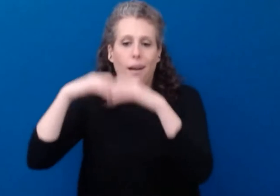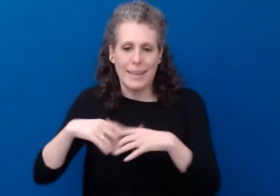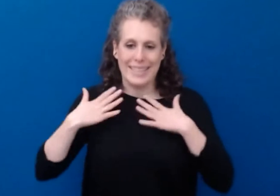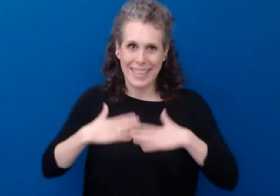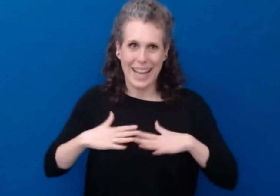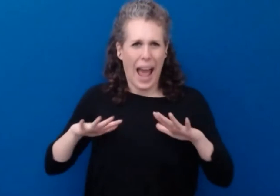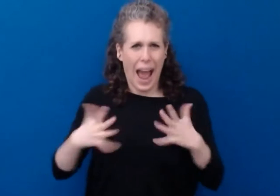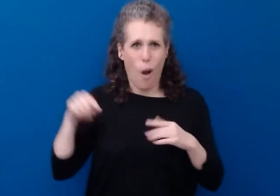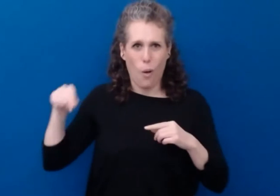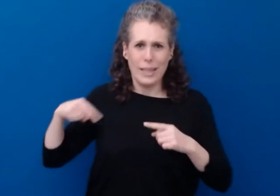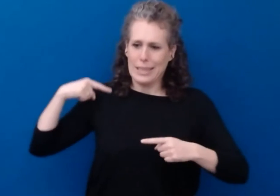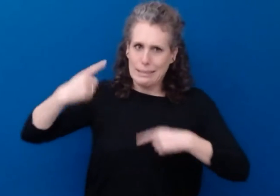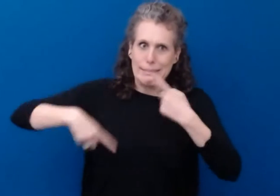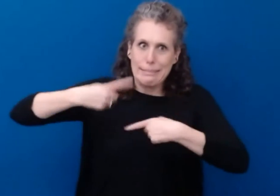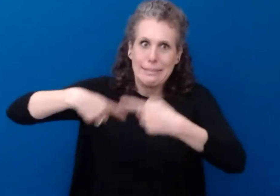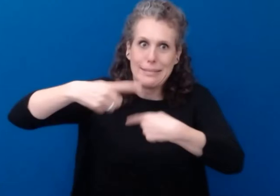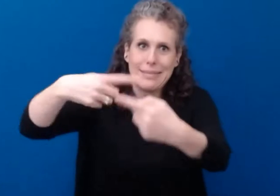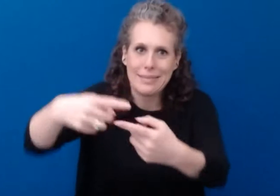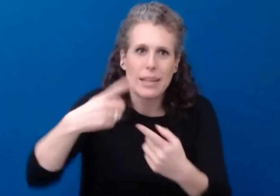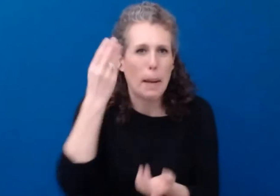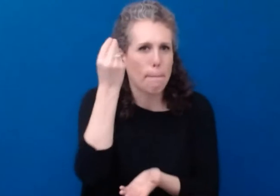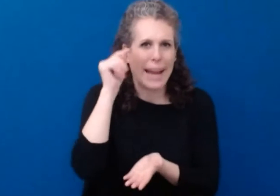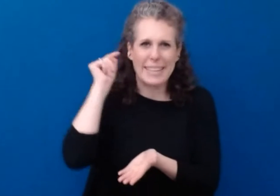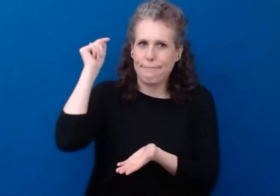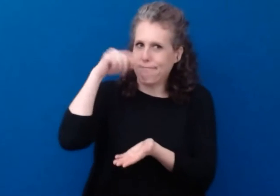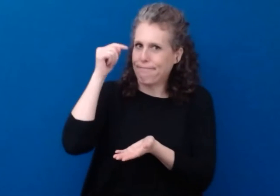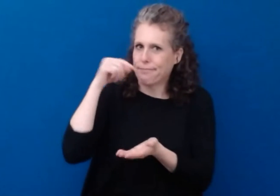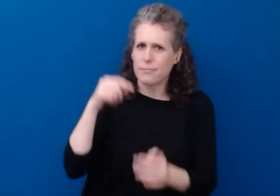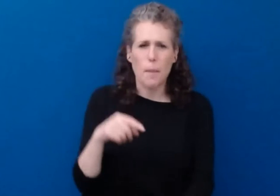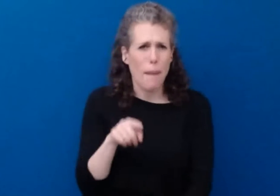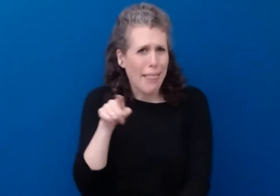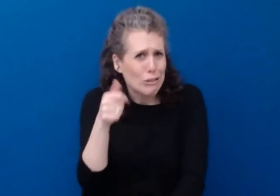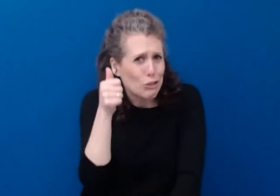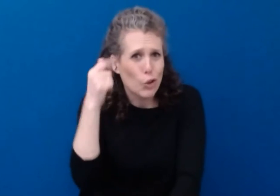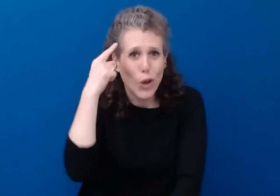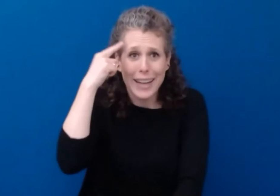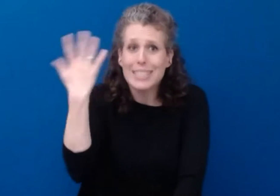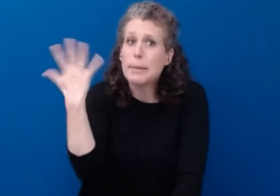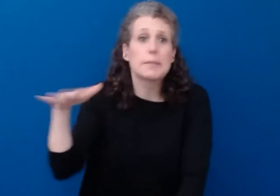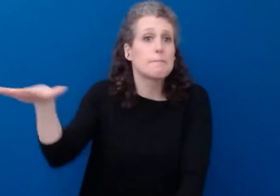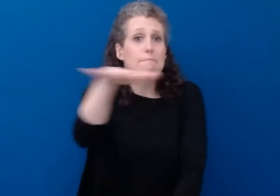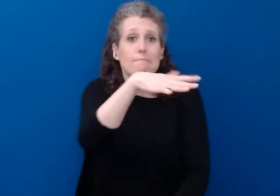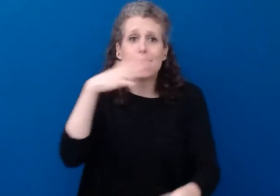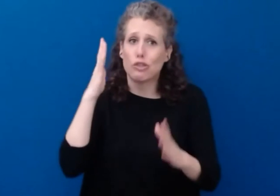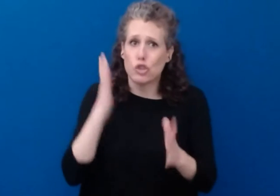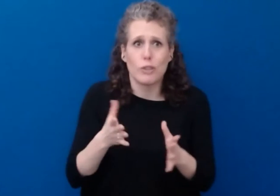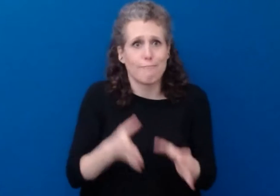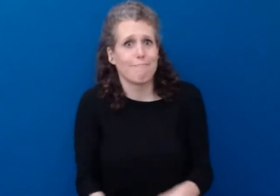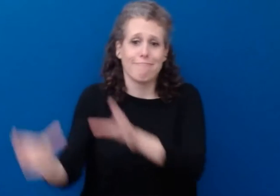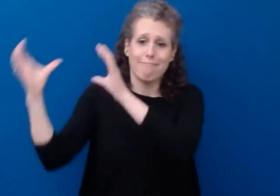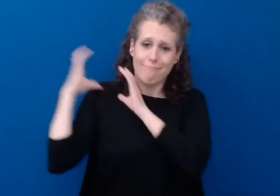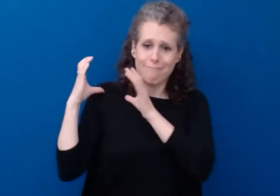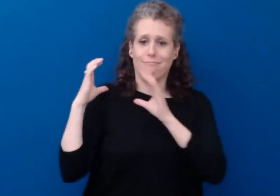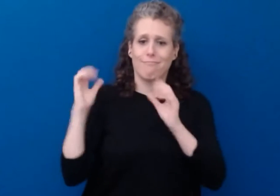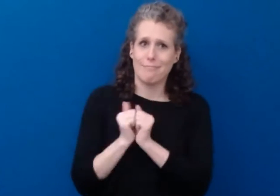There's actually something, I think there's really something there that someone should try to do something about.